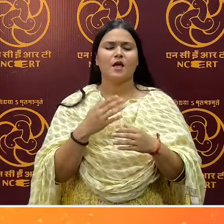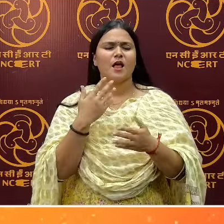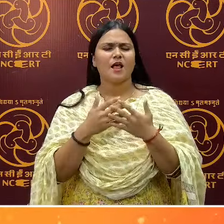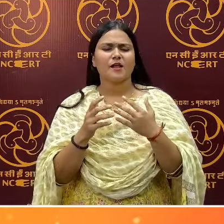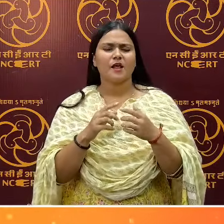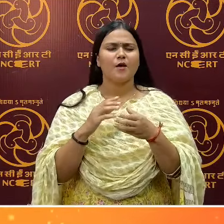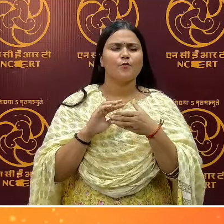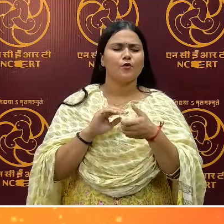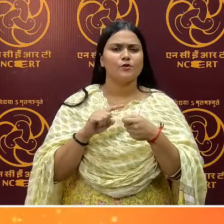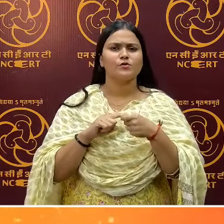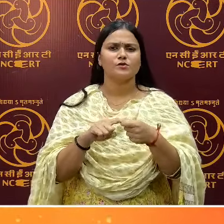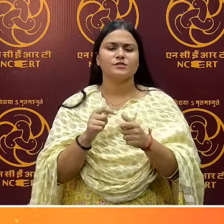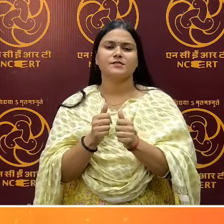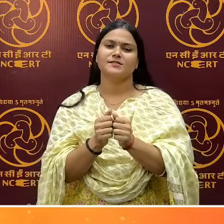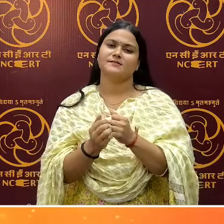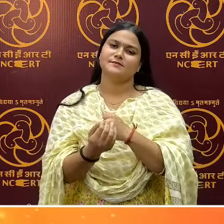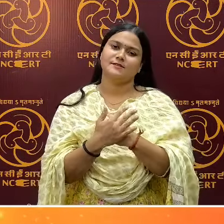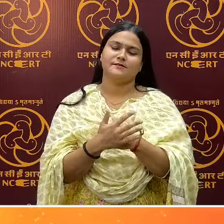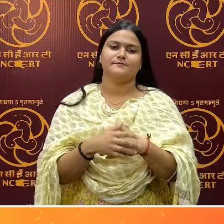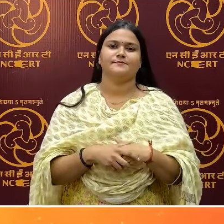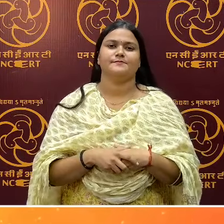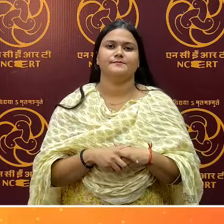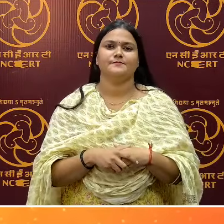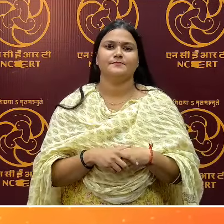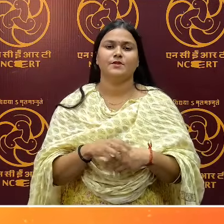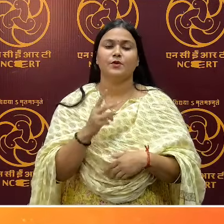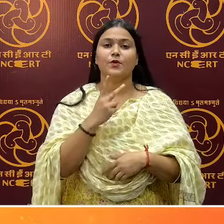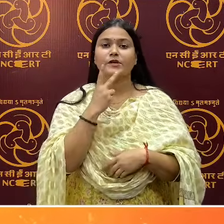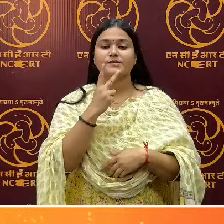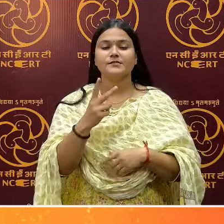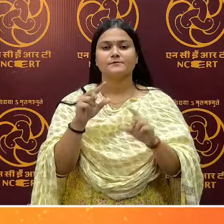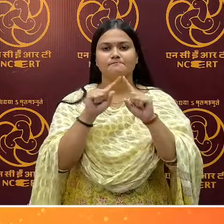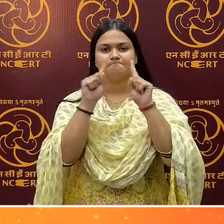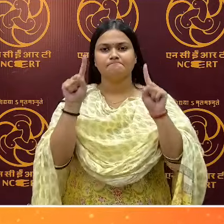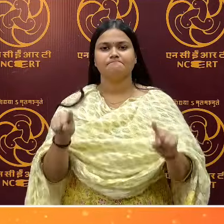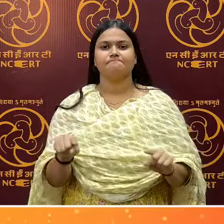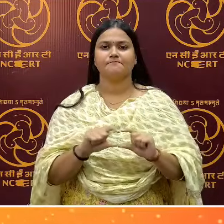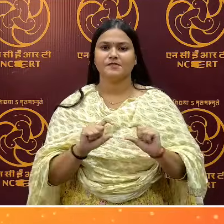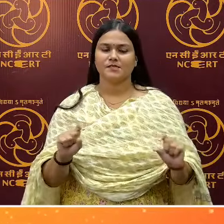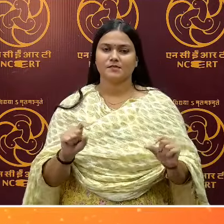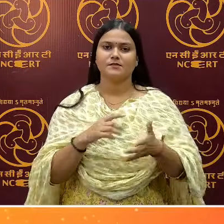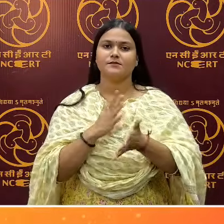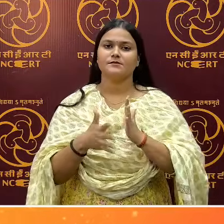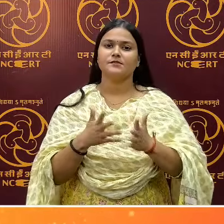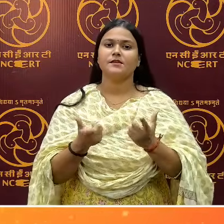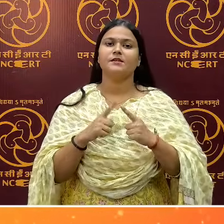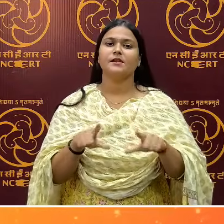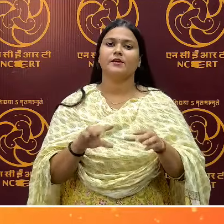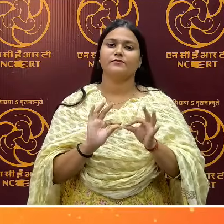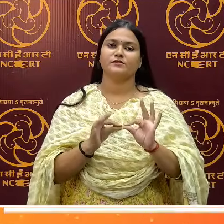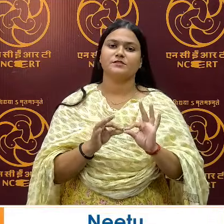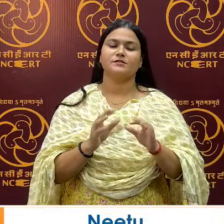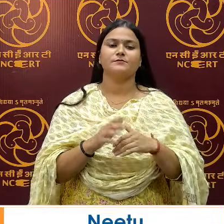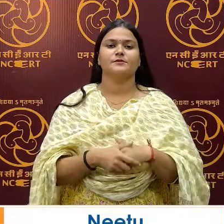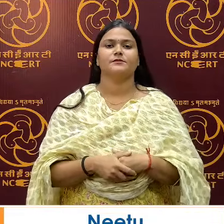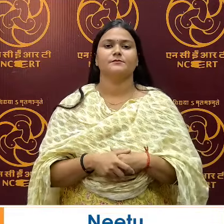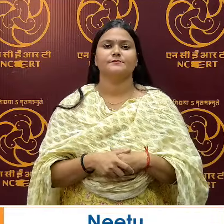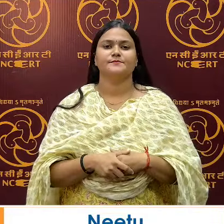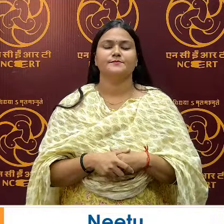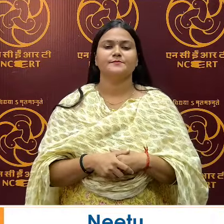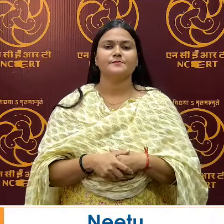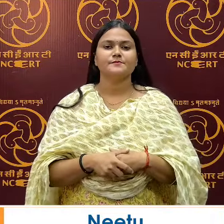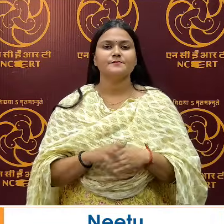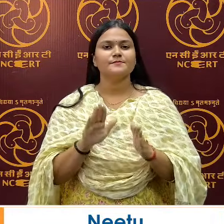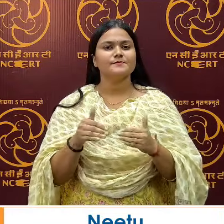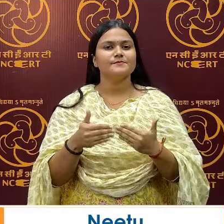queries if there are any. So you can see on your screens that we have a sign language interpreter with us. Let me please introduce